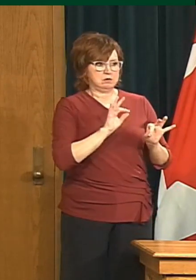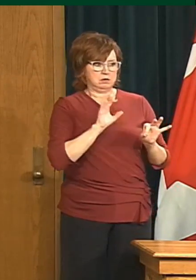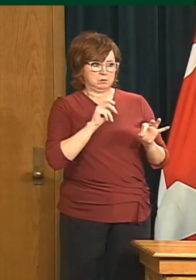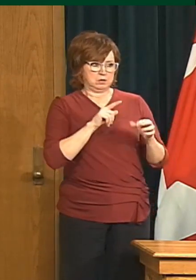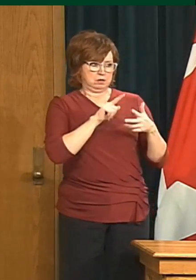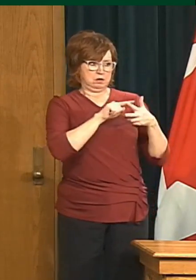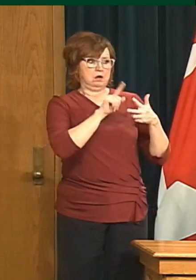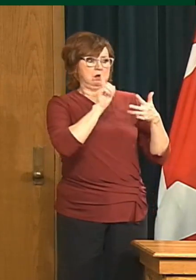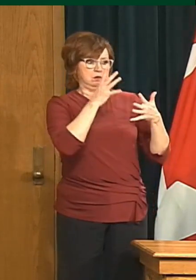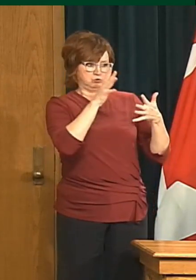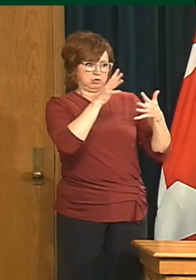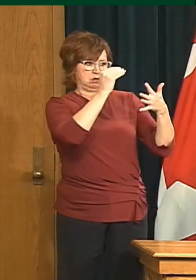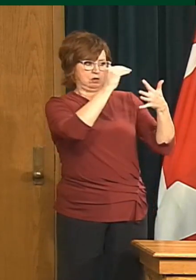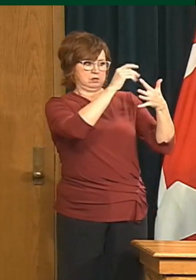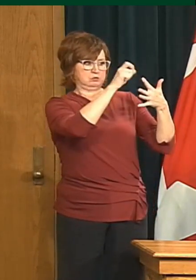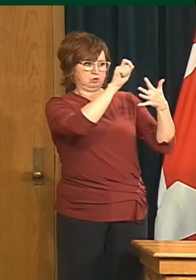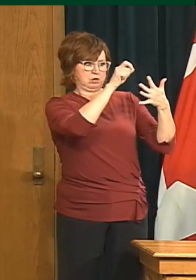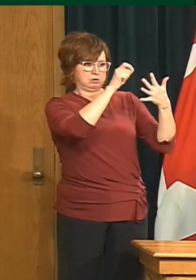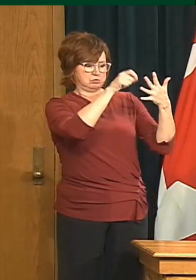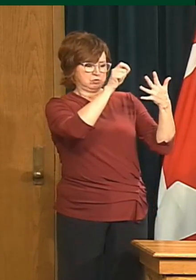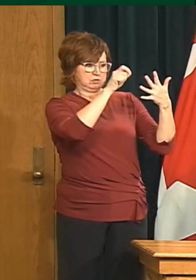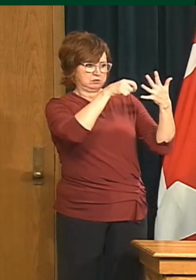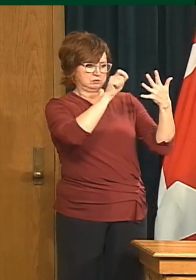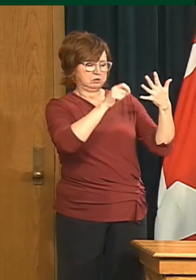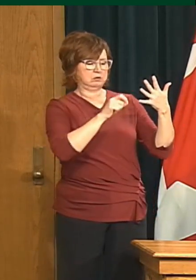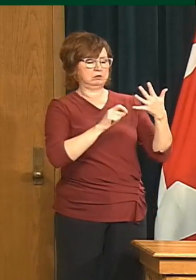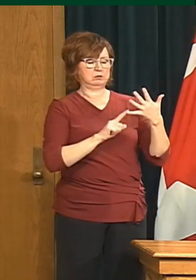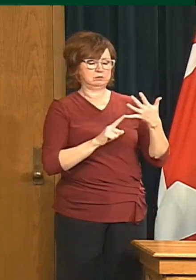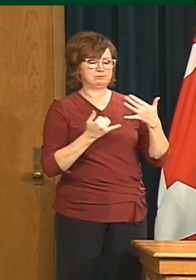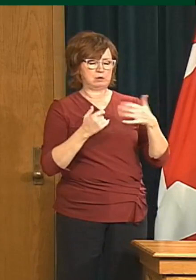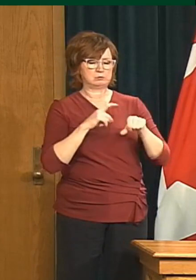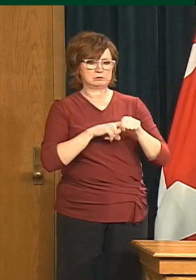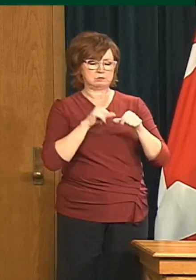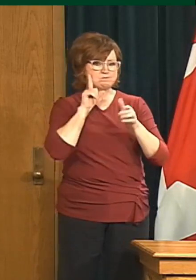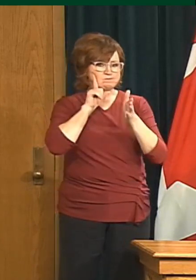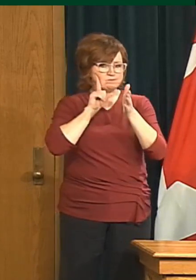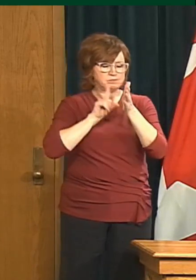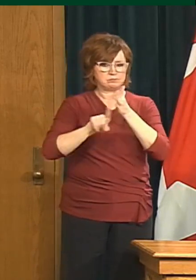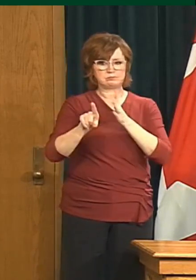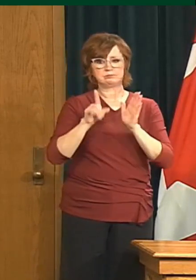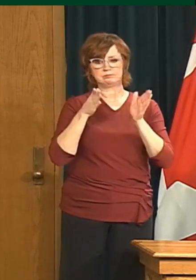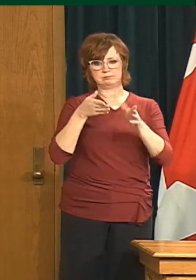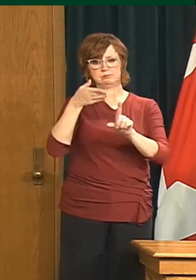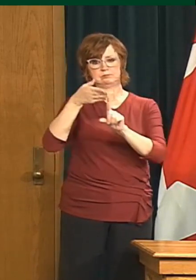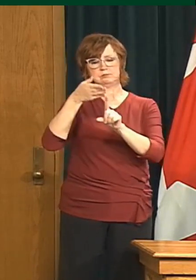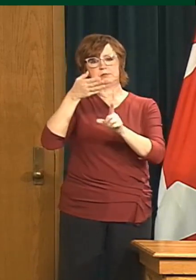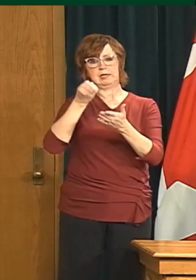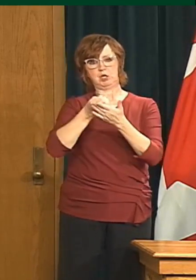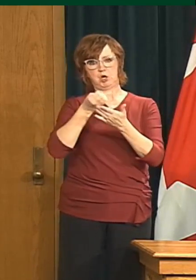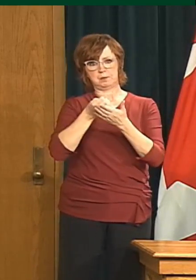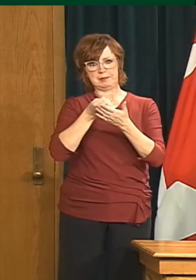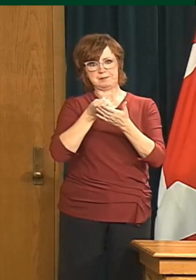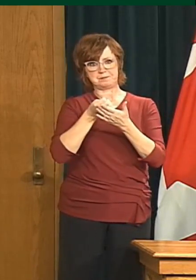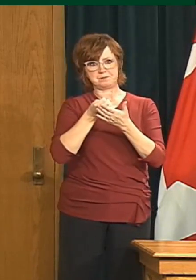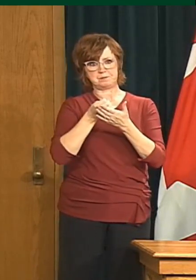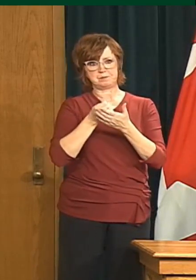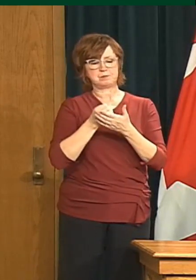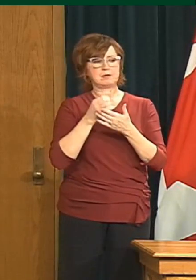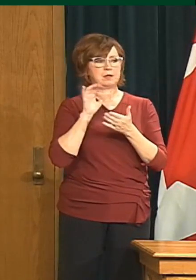to investing in the recovery of the economy here in the province of Saskatchewan, and that's what we'll see in the next number of